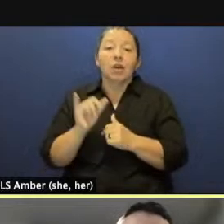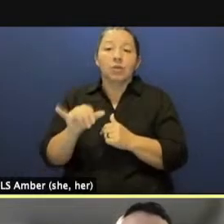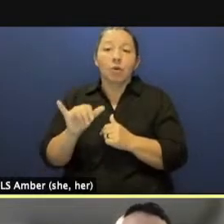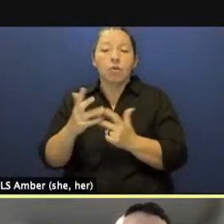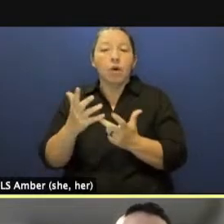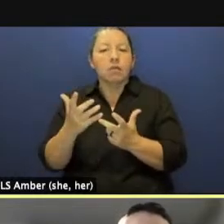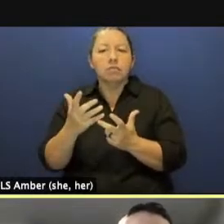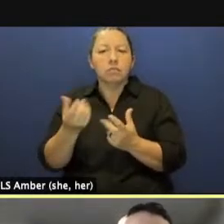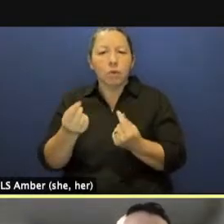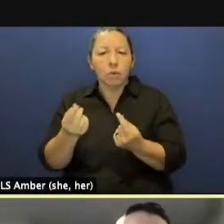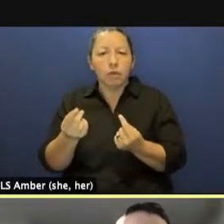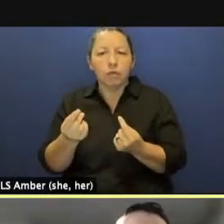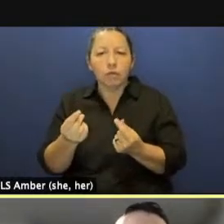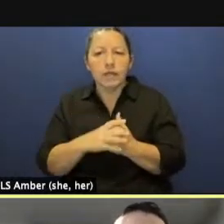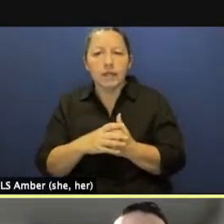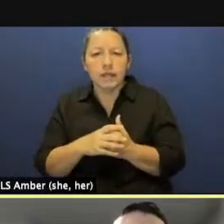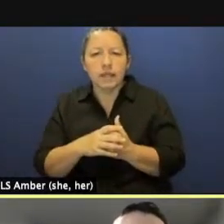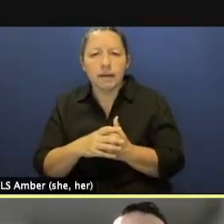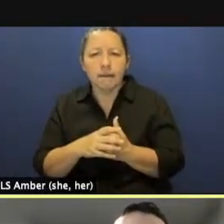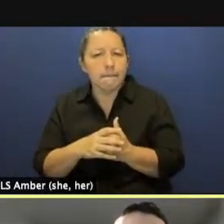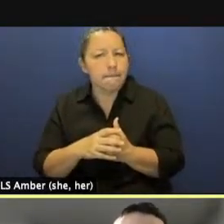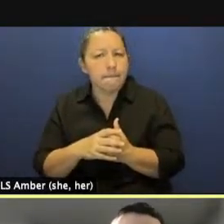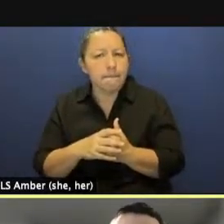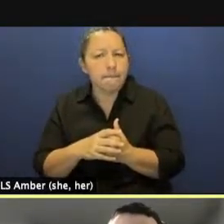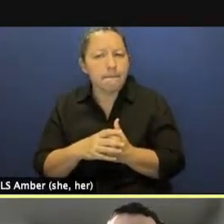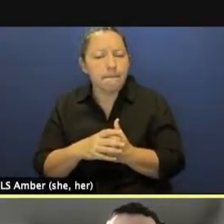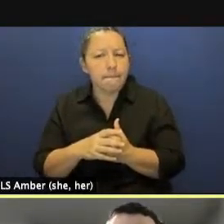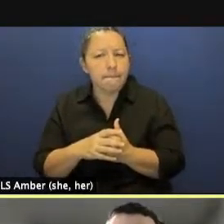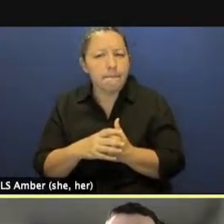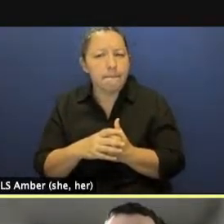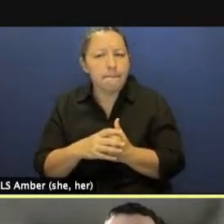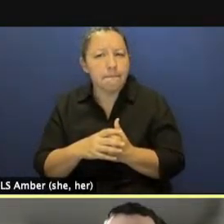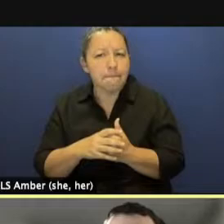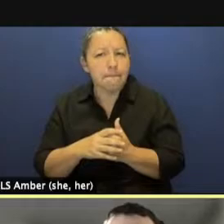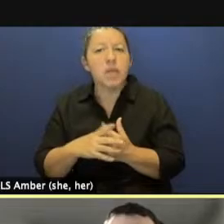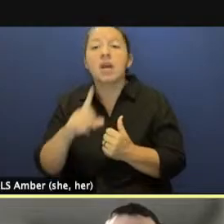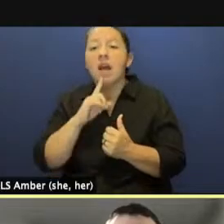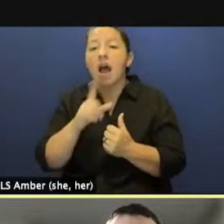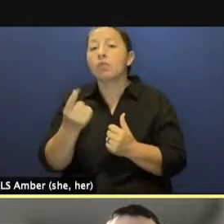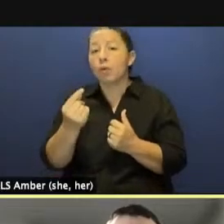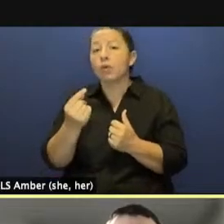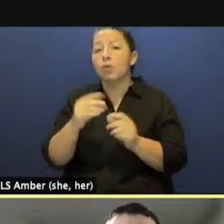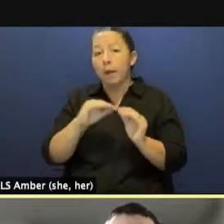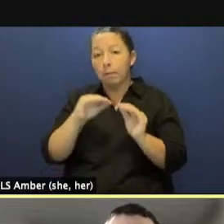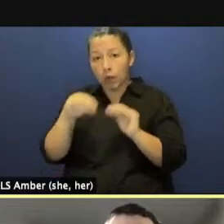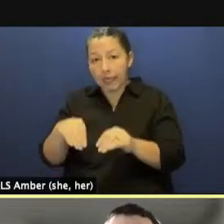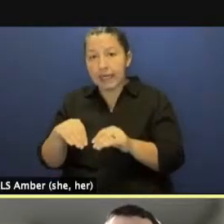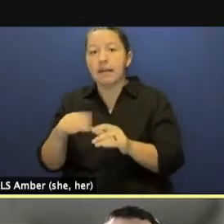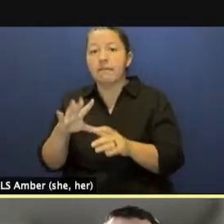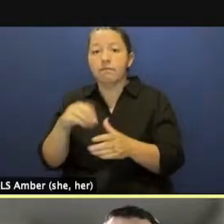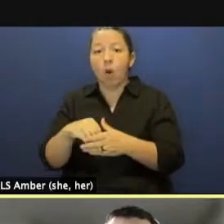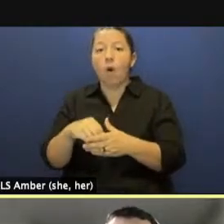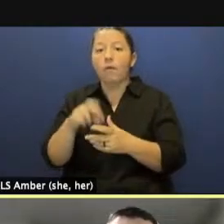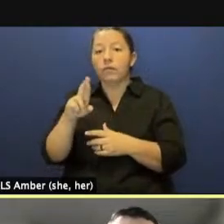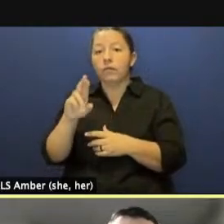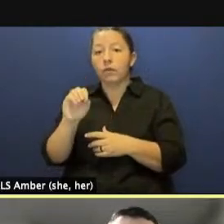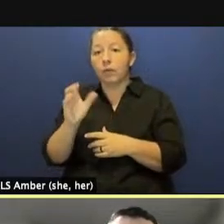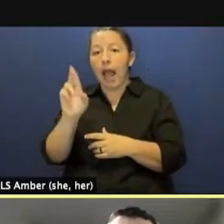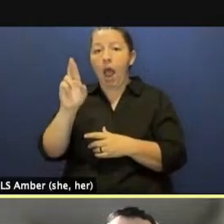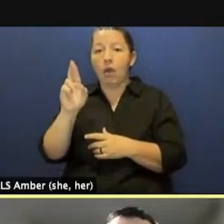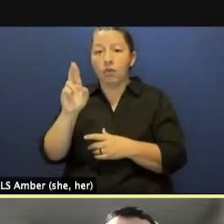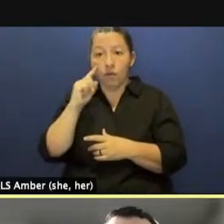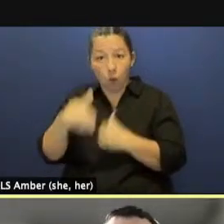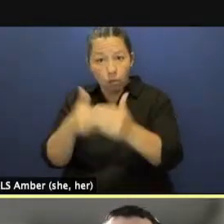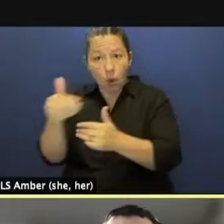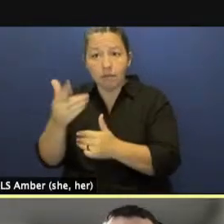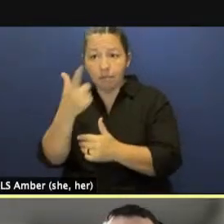Regarding the feedstock of the material we actually put in a reactor for the process, we need to understand the minerals.